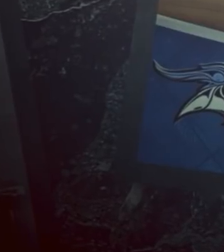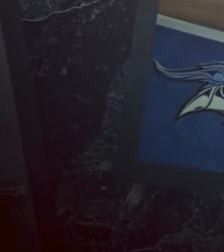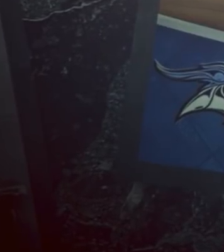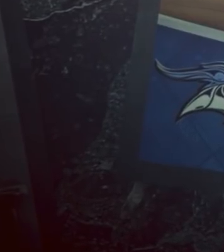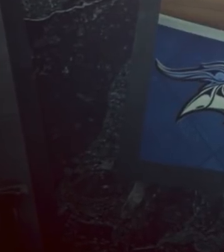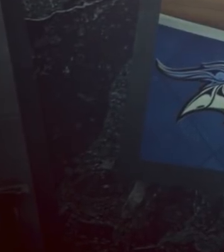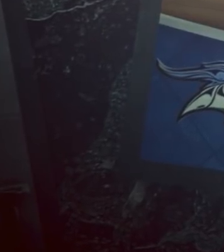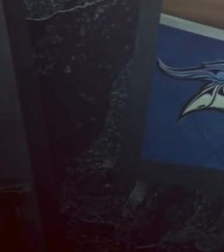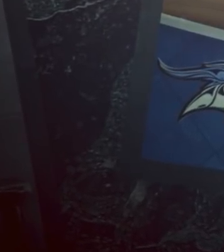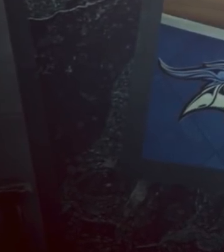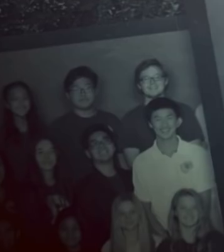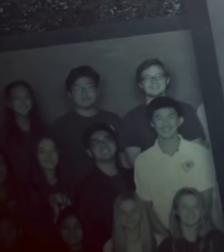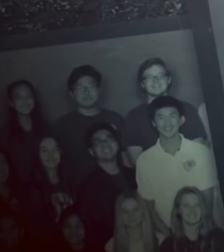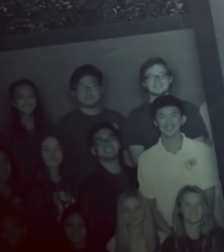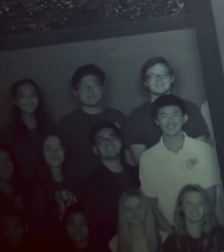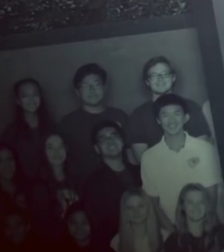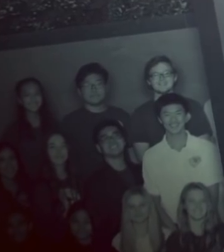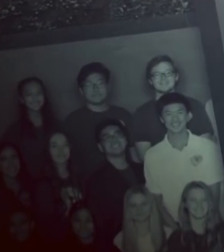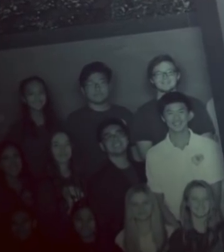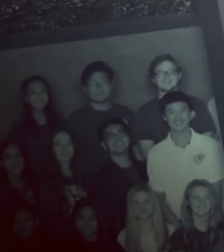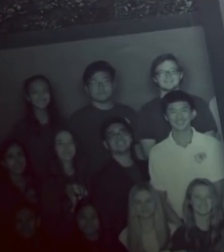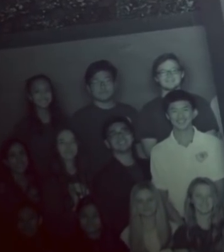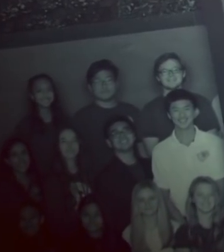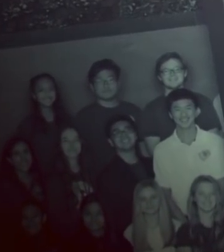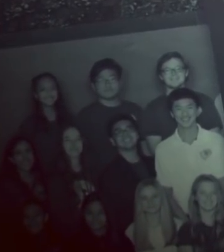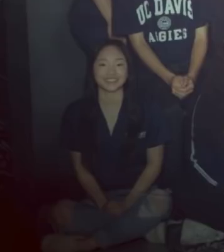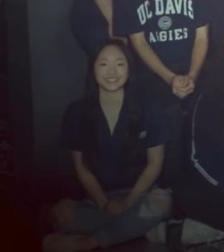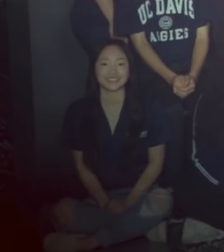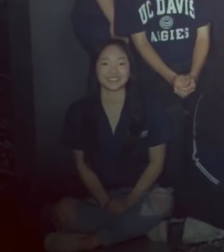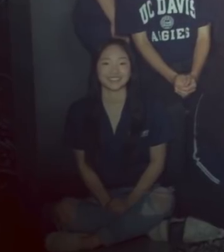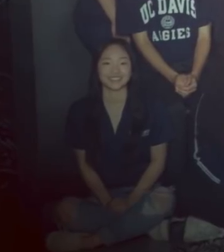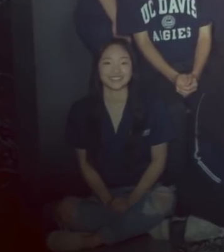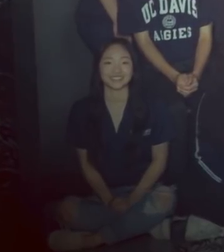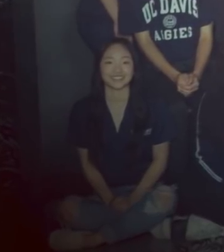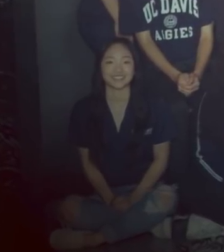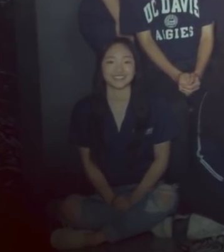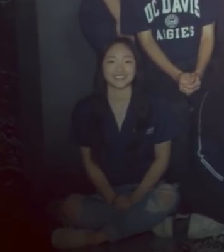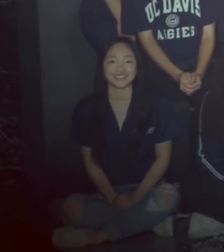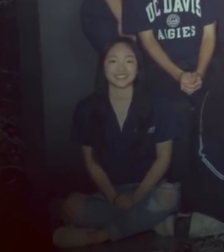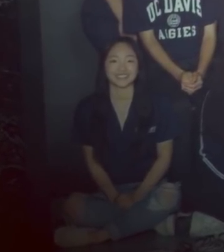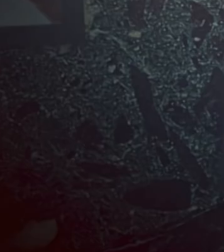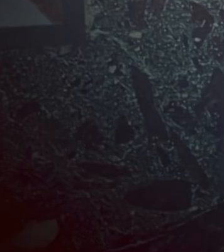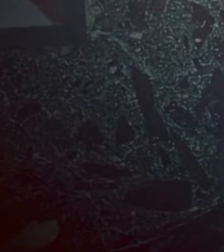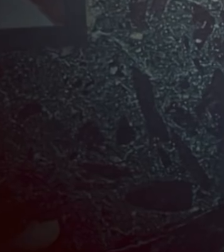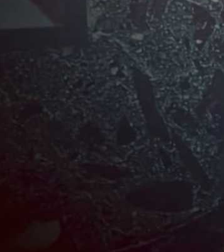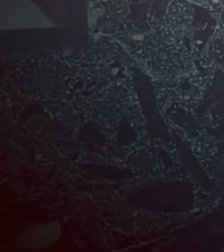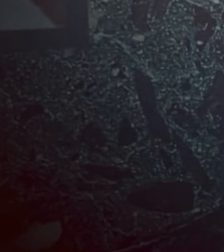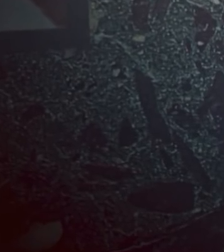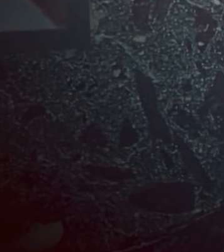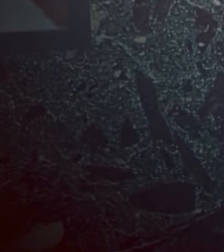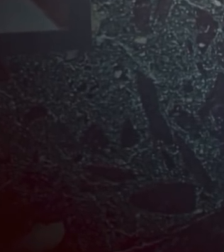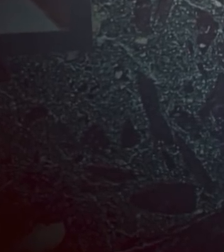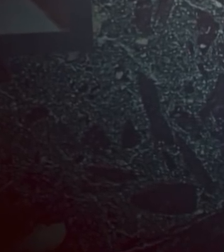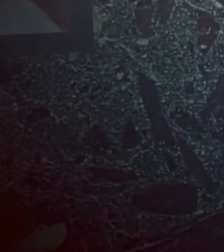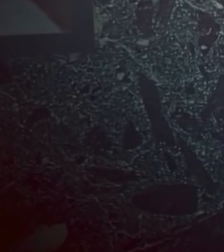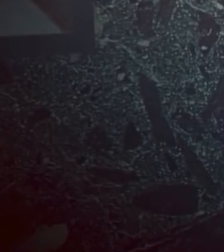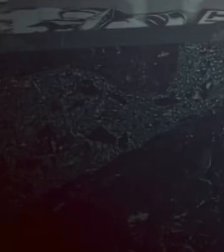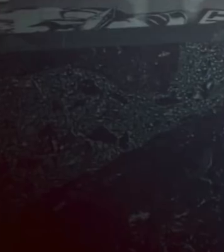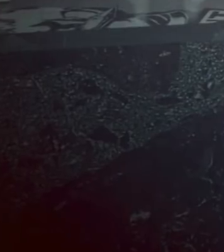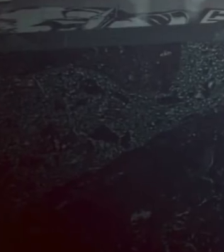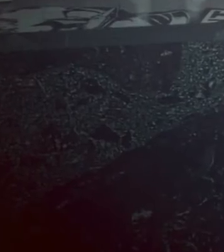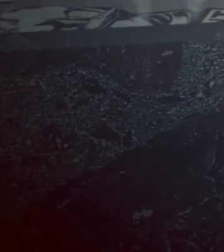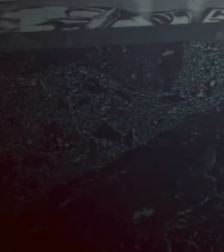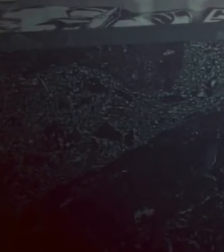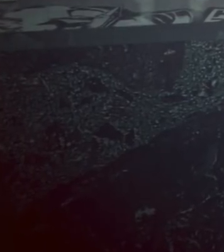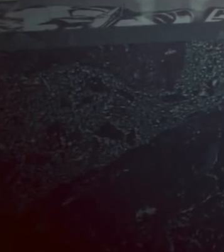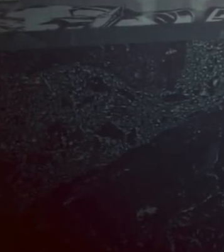near. Sometimes it seems if I just dream, somehow you want me